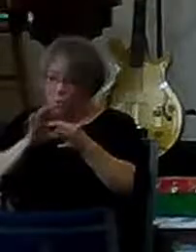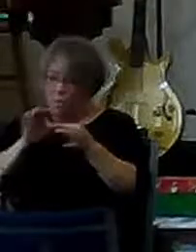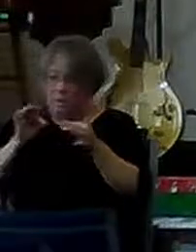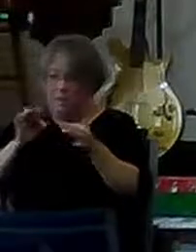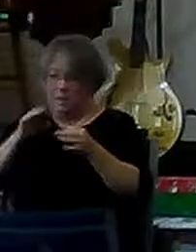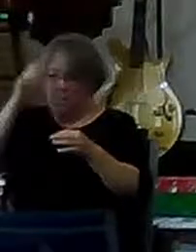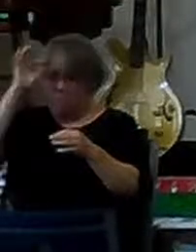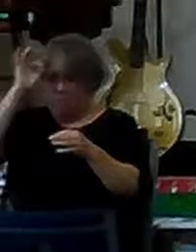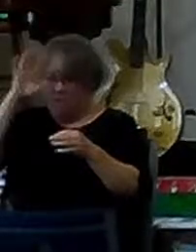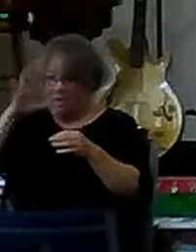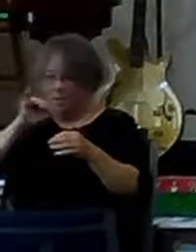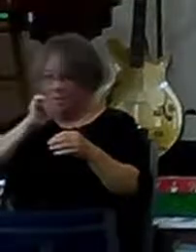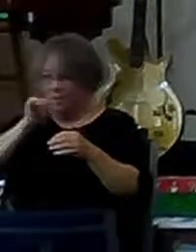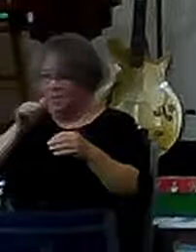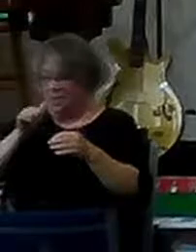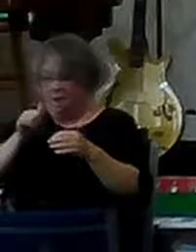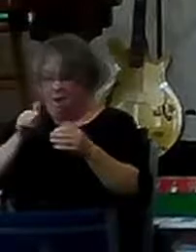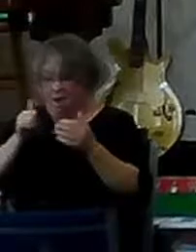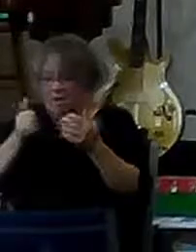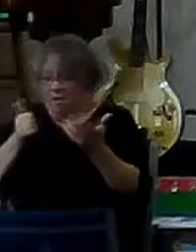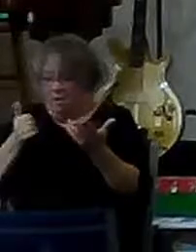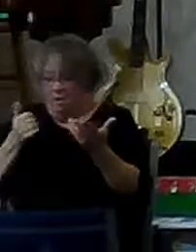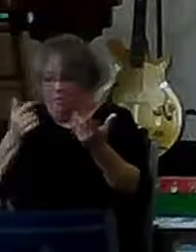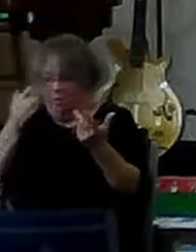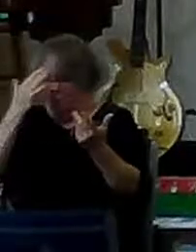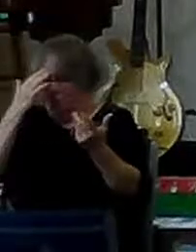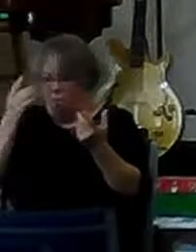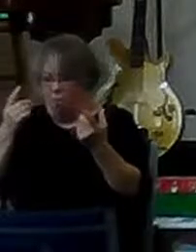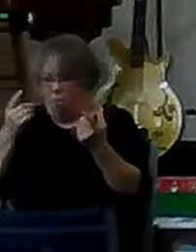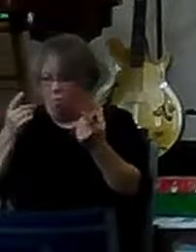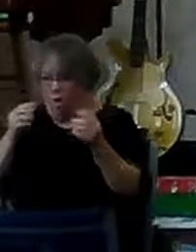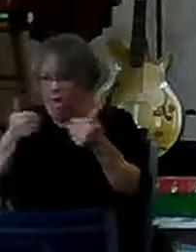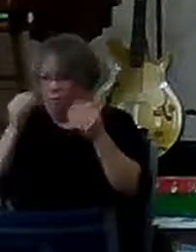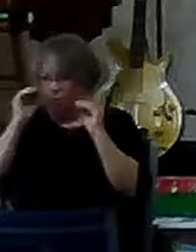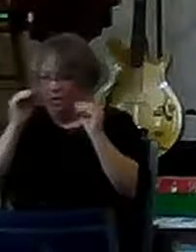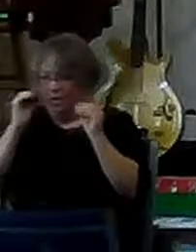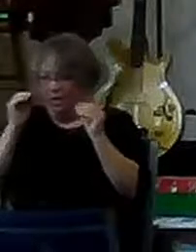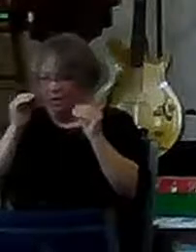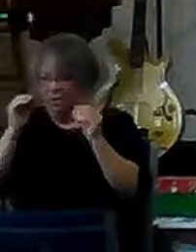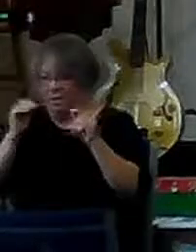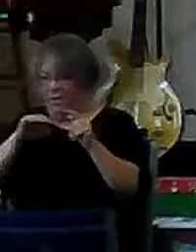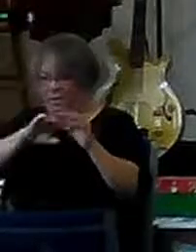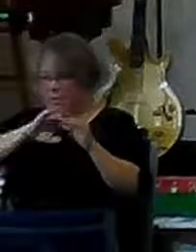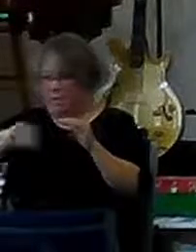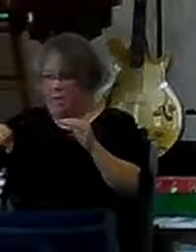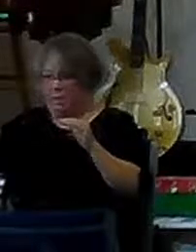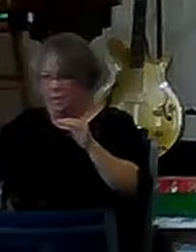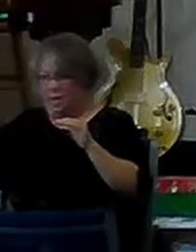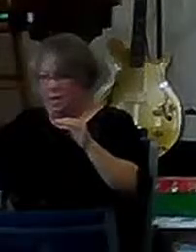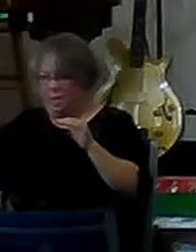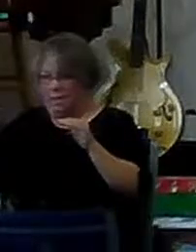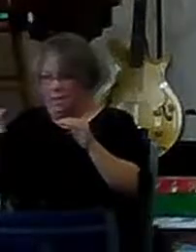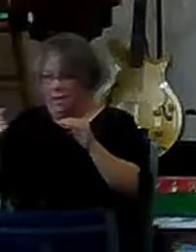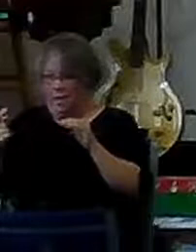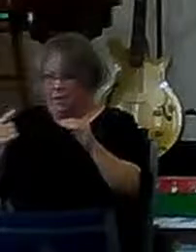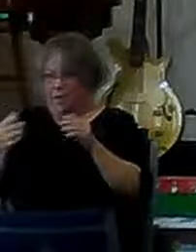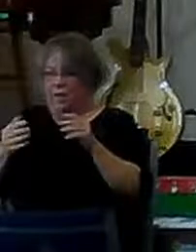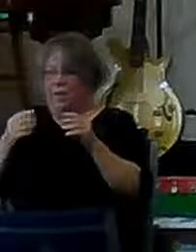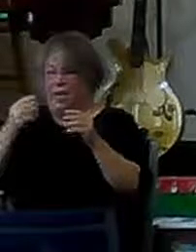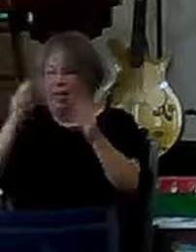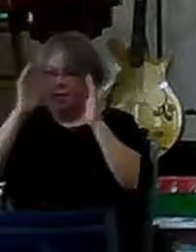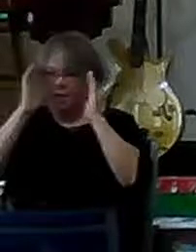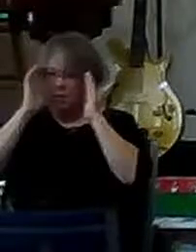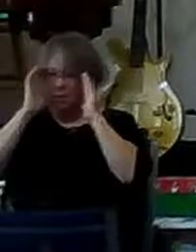this. I don't know that my people want to deal with this, so we're just going to move forward to chapter 12. I hope you agree with me that that